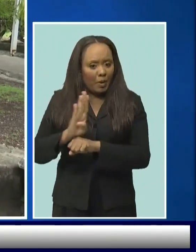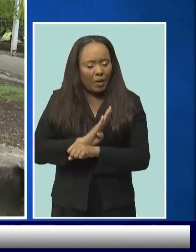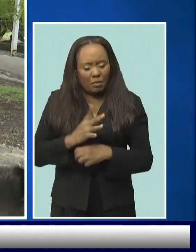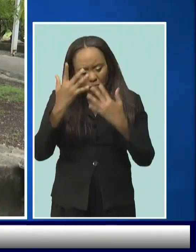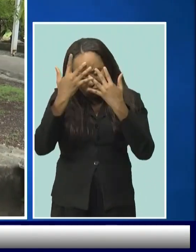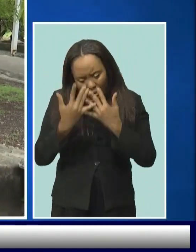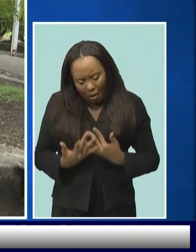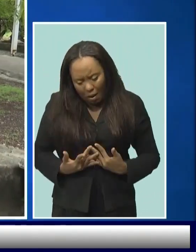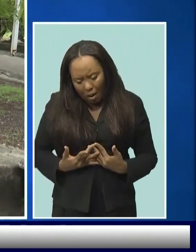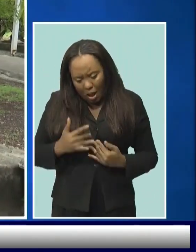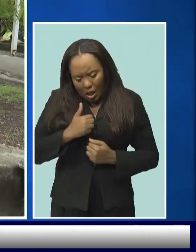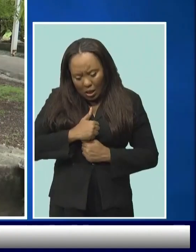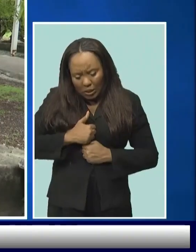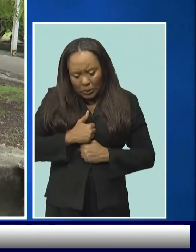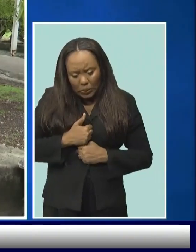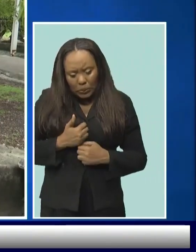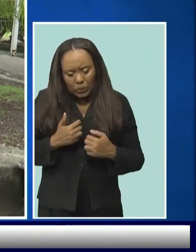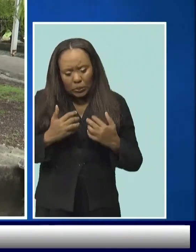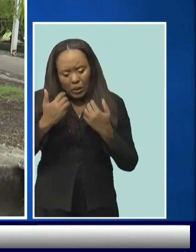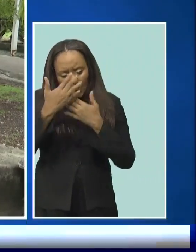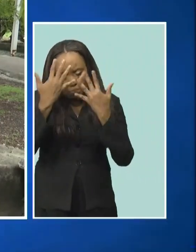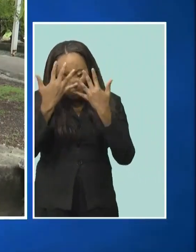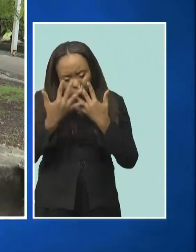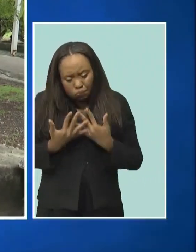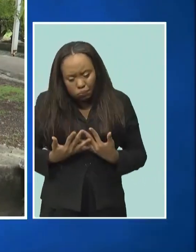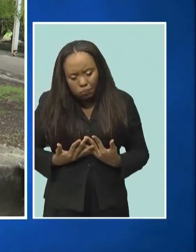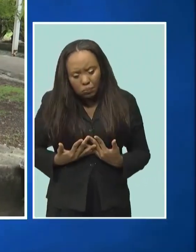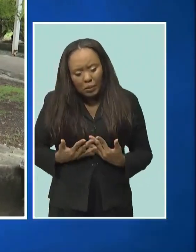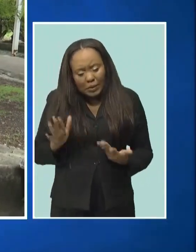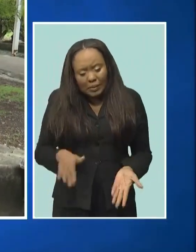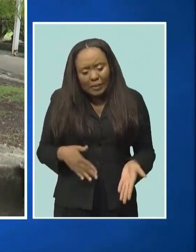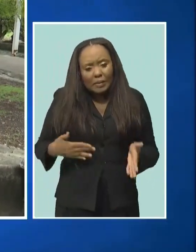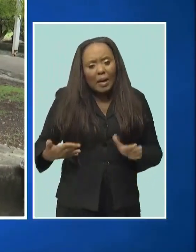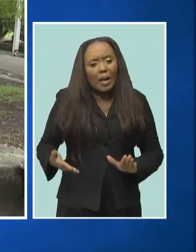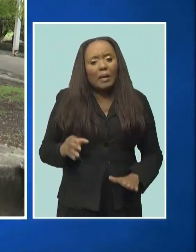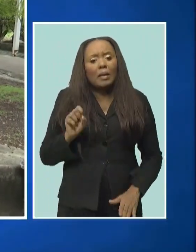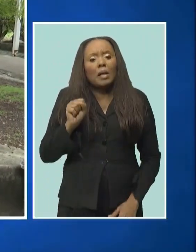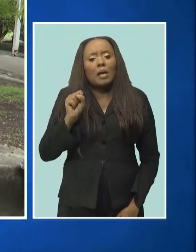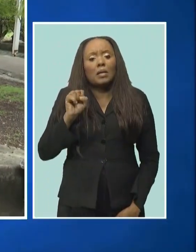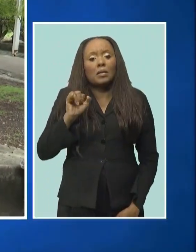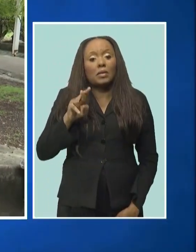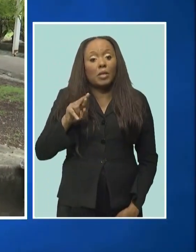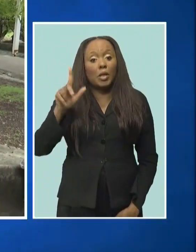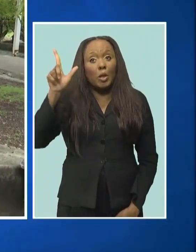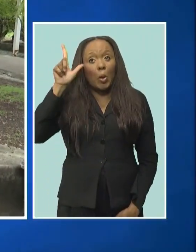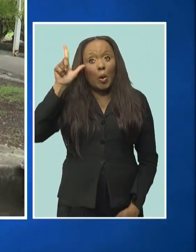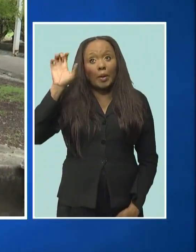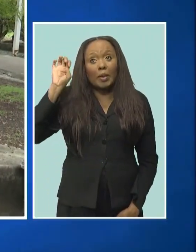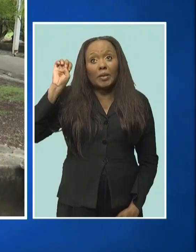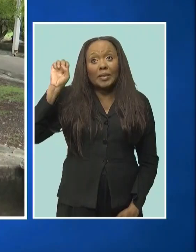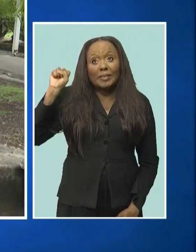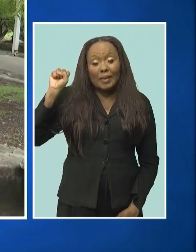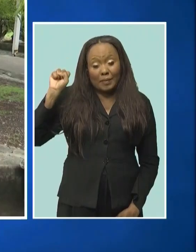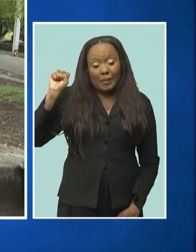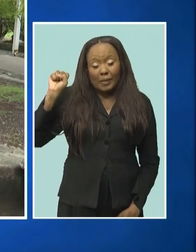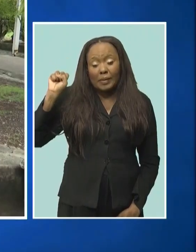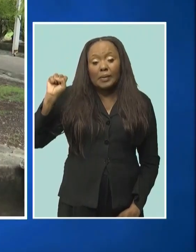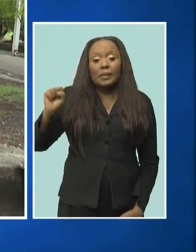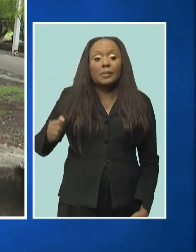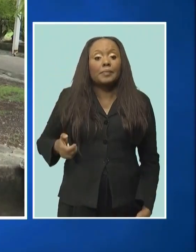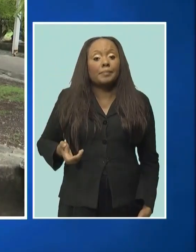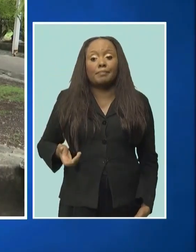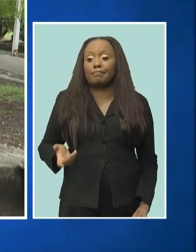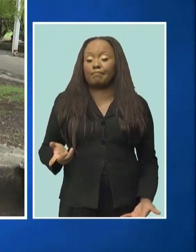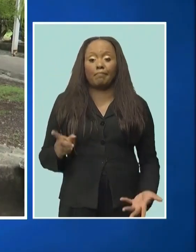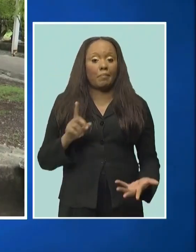mourn the passing of Sir Lloyd Erskine Sandiford. He was many things to this